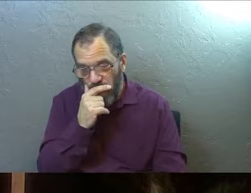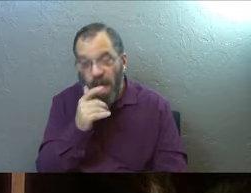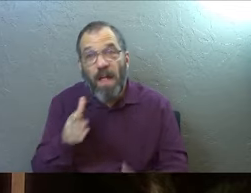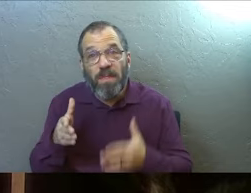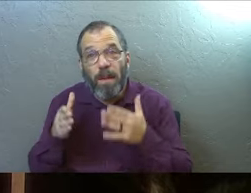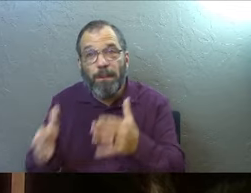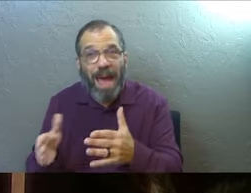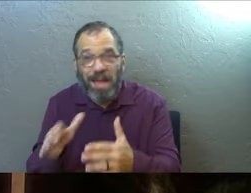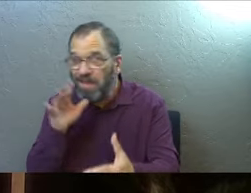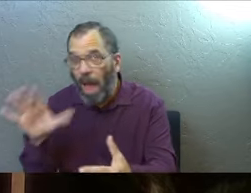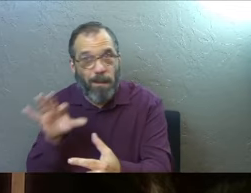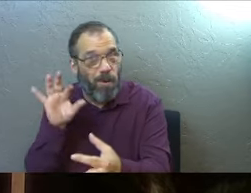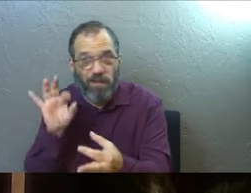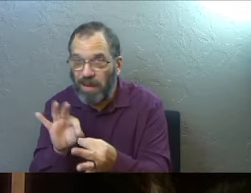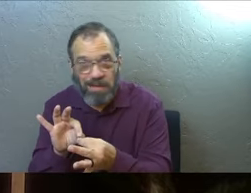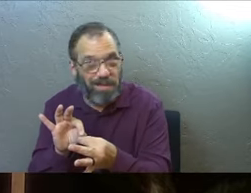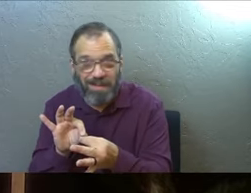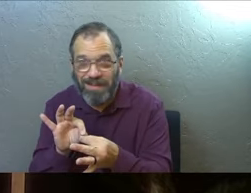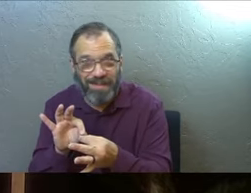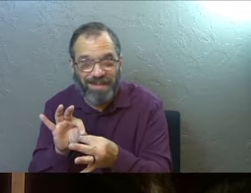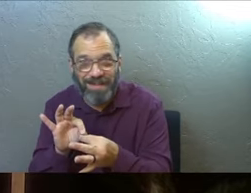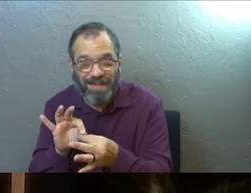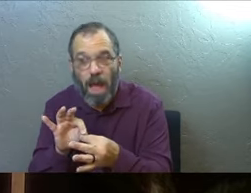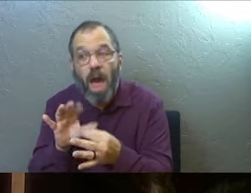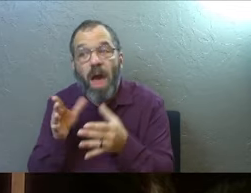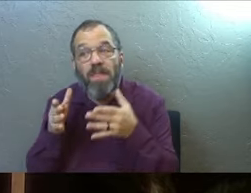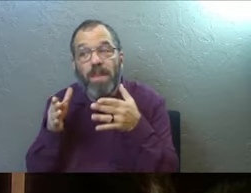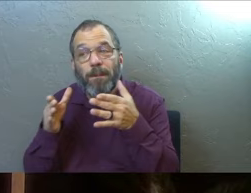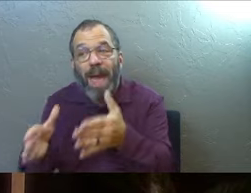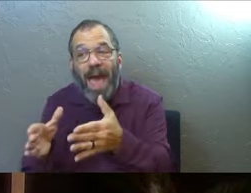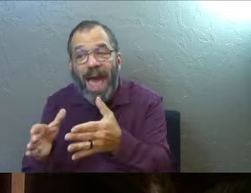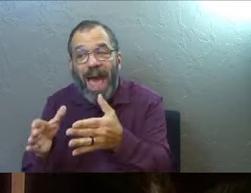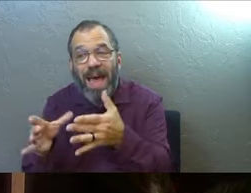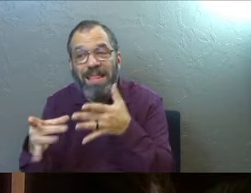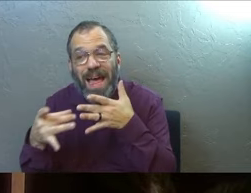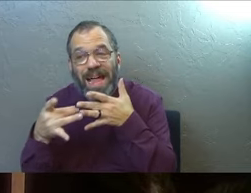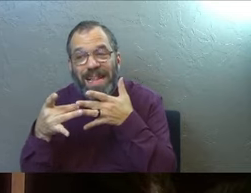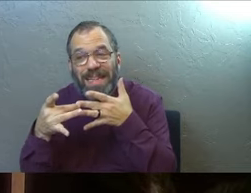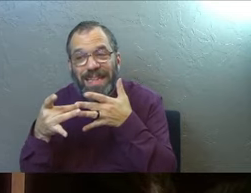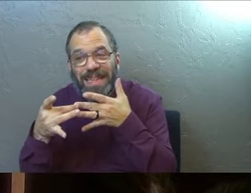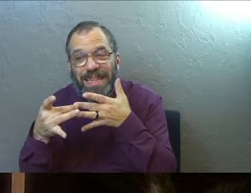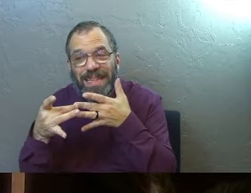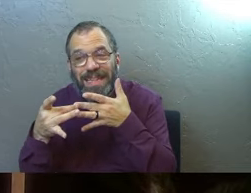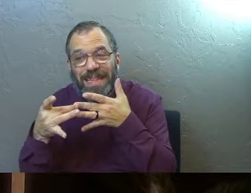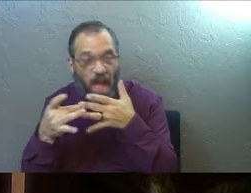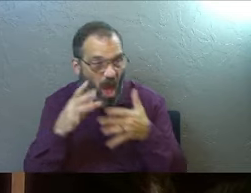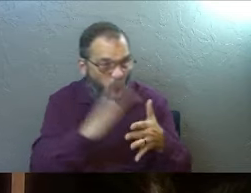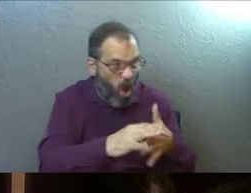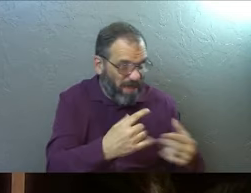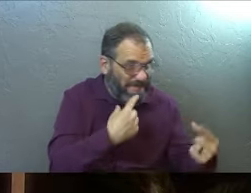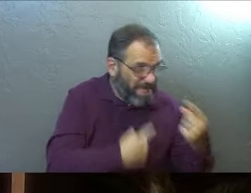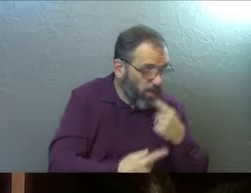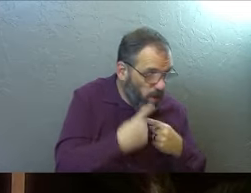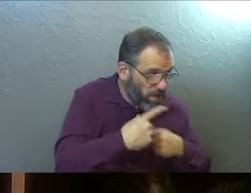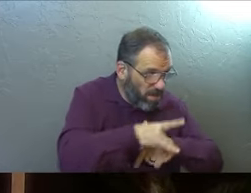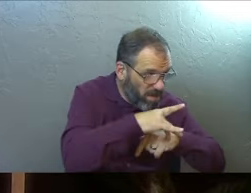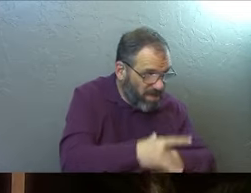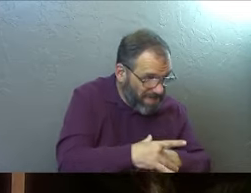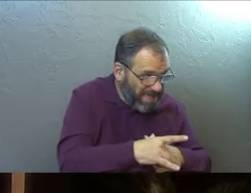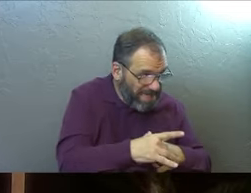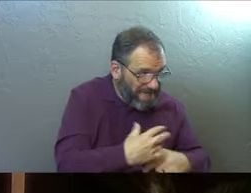The path isn't perfect. The path leads us out of the disappointment that we're stuck